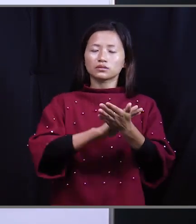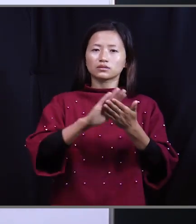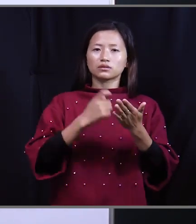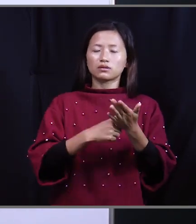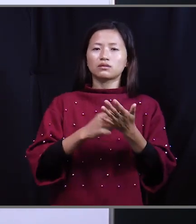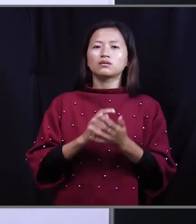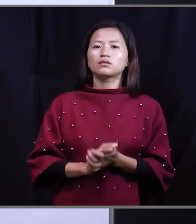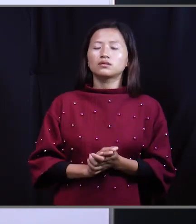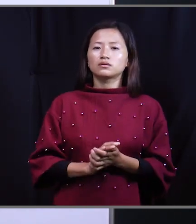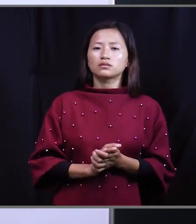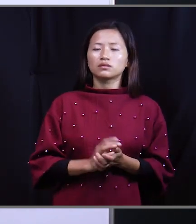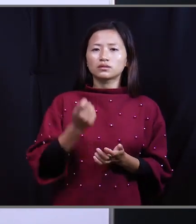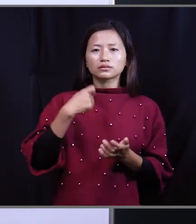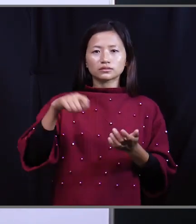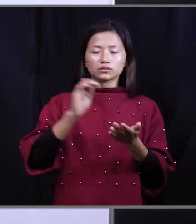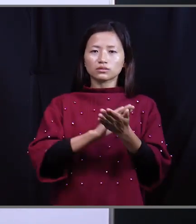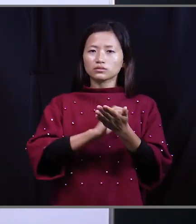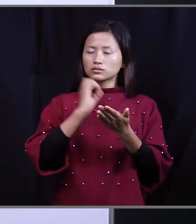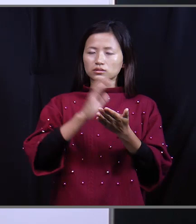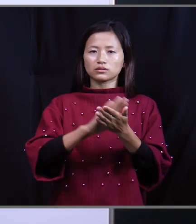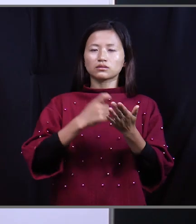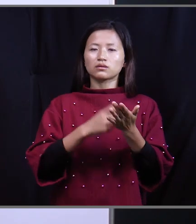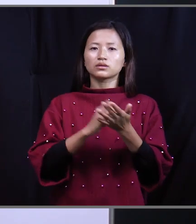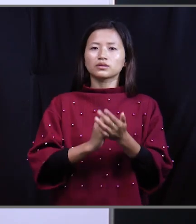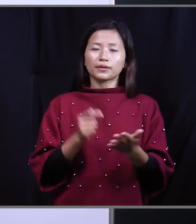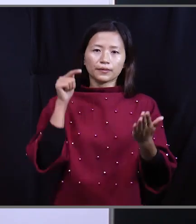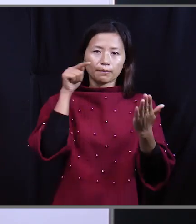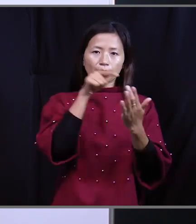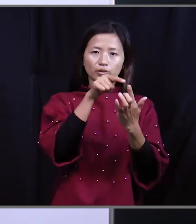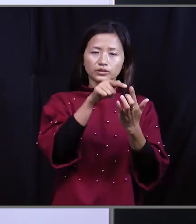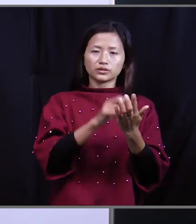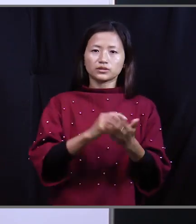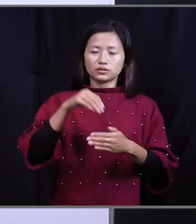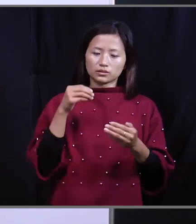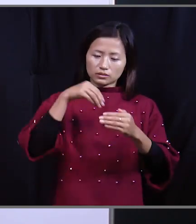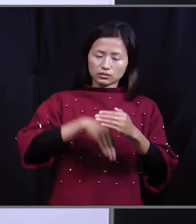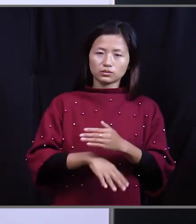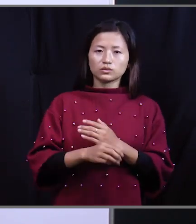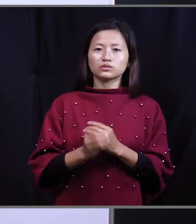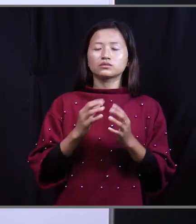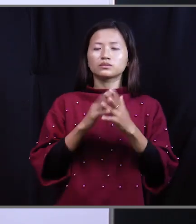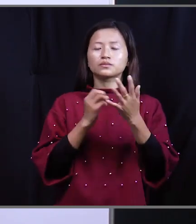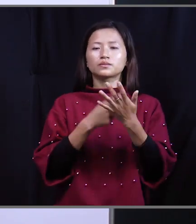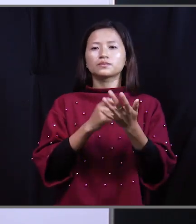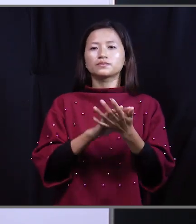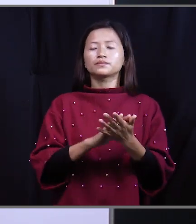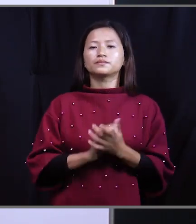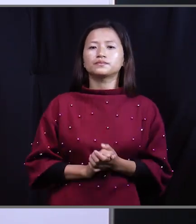inward? The chromatids will be actually pointing inward. Remember that, like this.